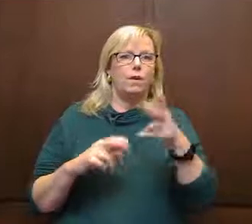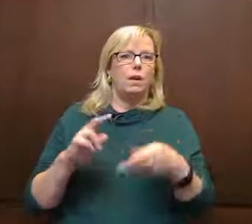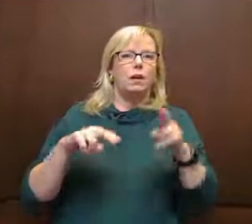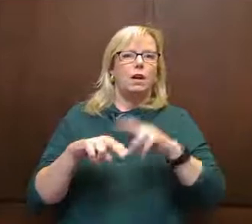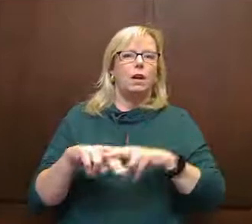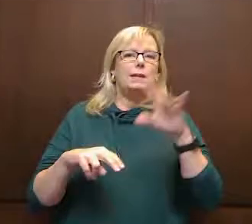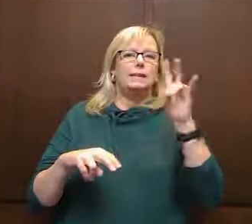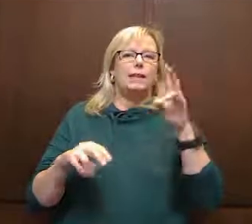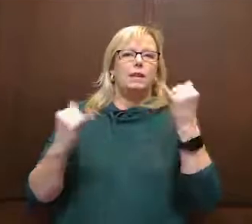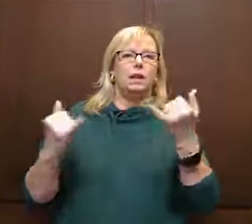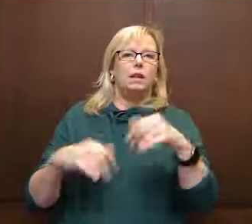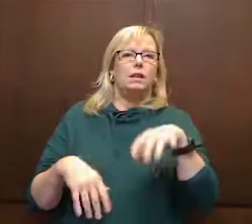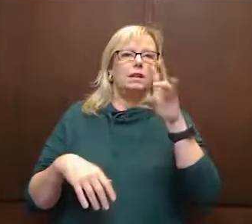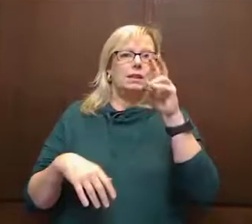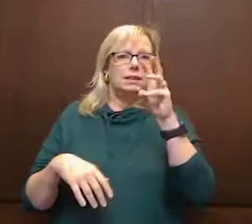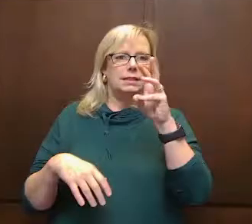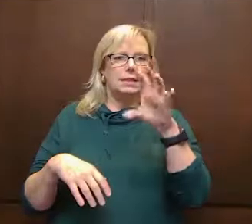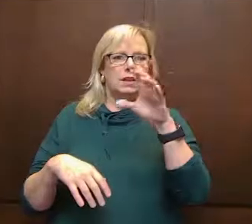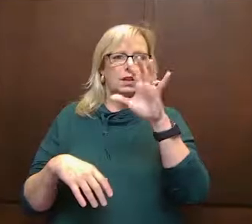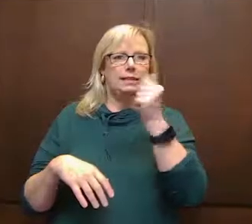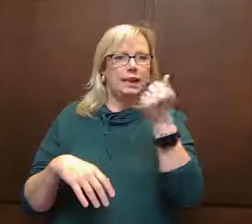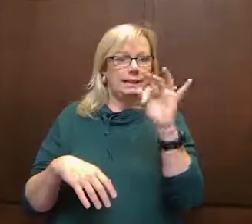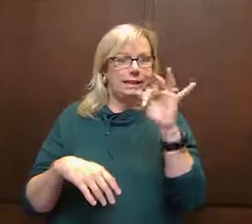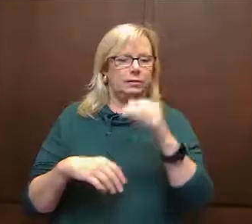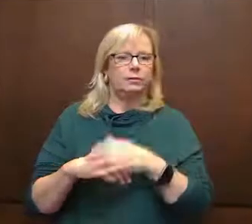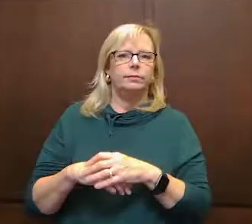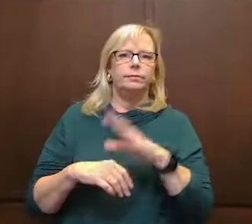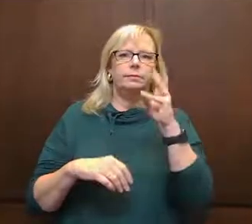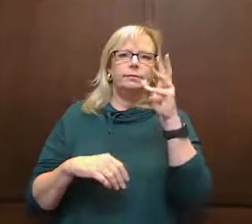62243 up 7 to 619.